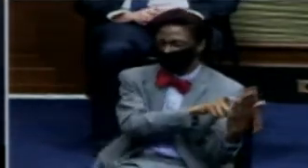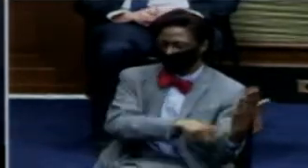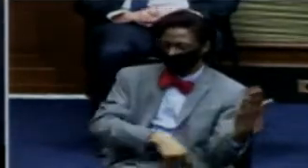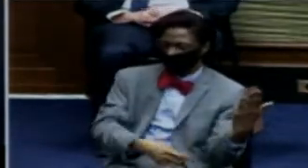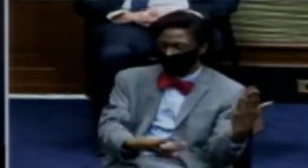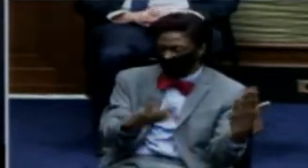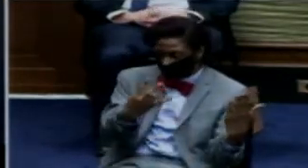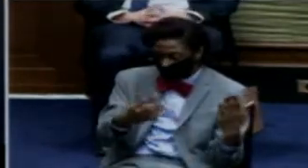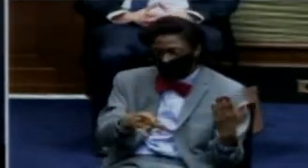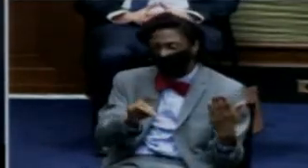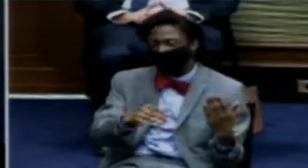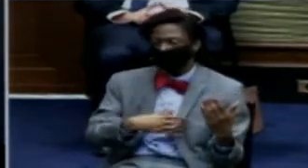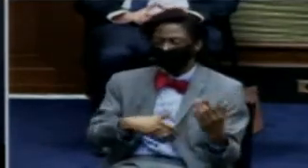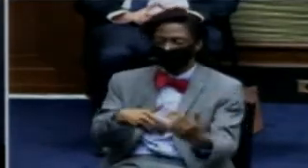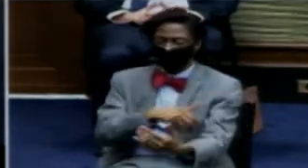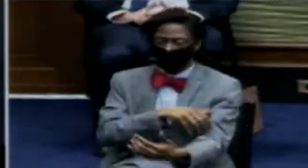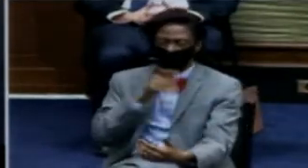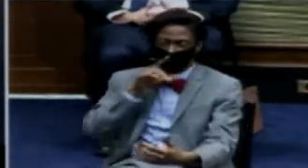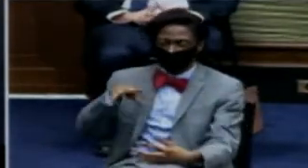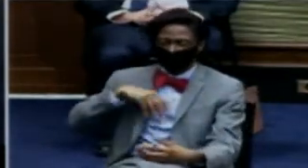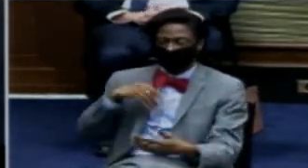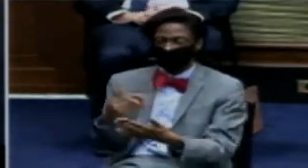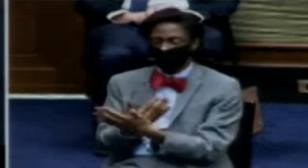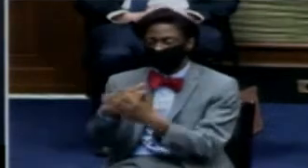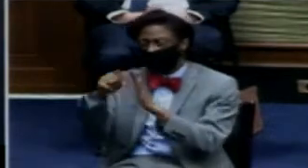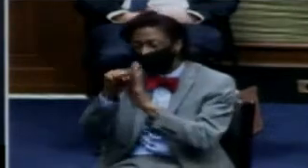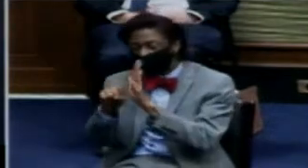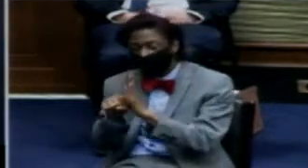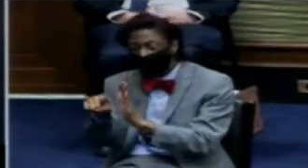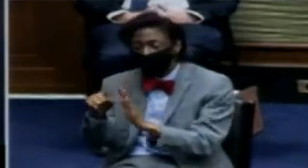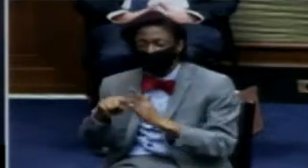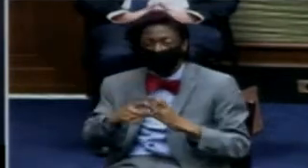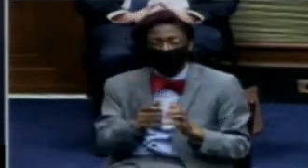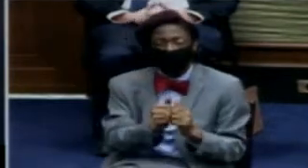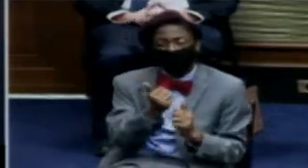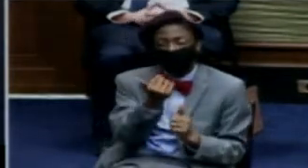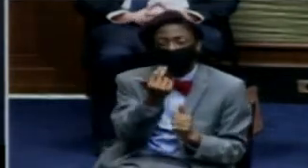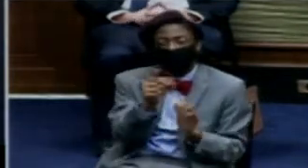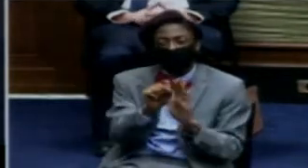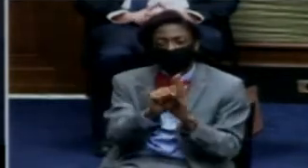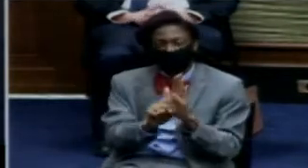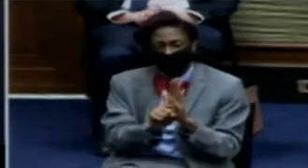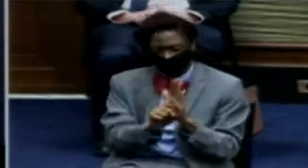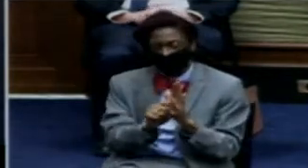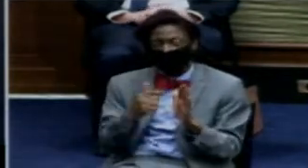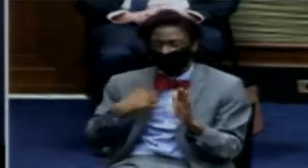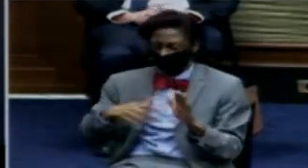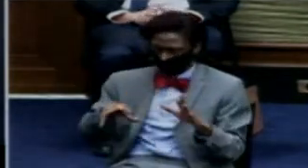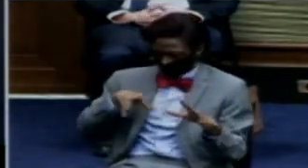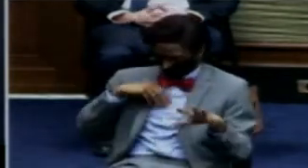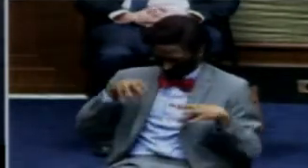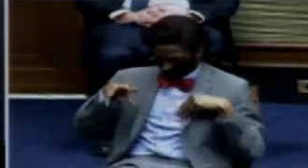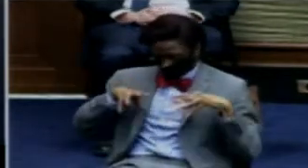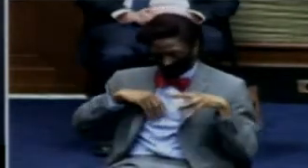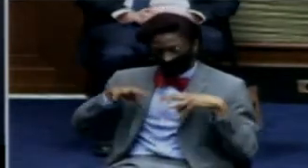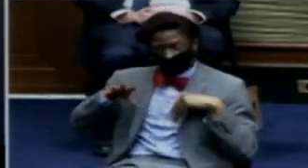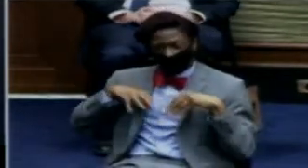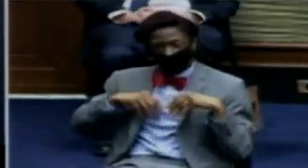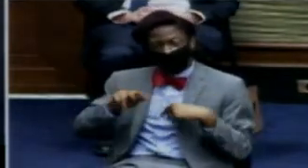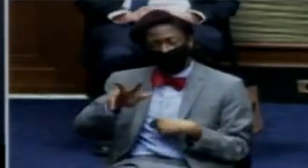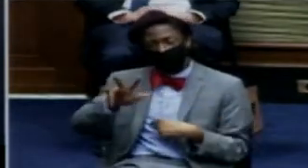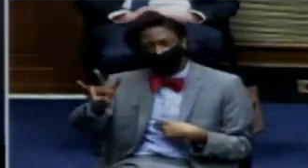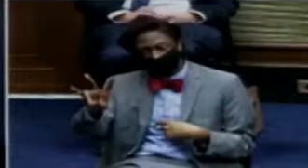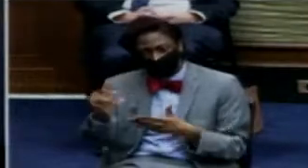we have the power to admit new states. We started with just 13 states, and we've admitted 37 new